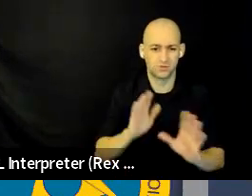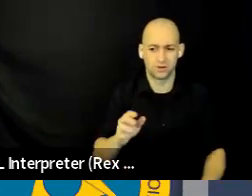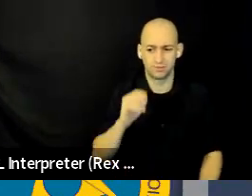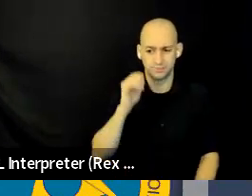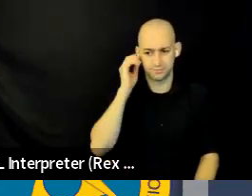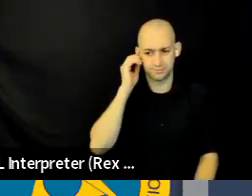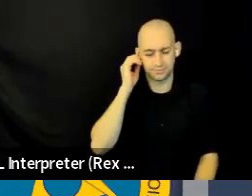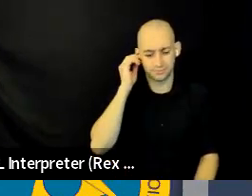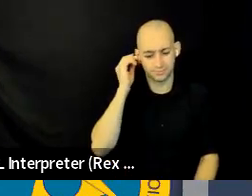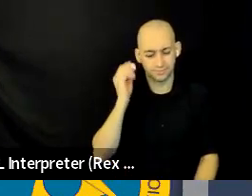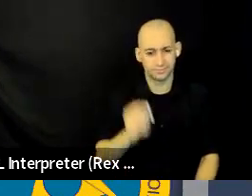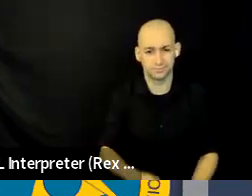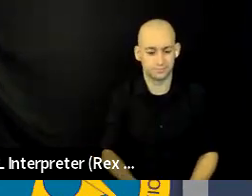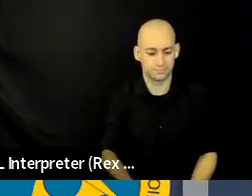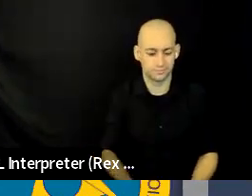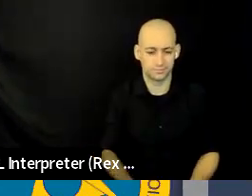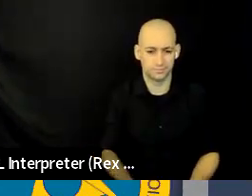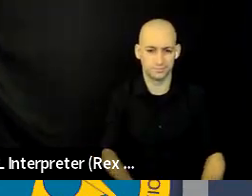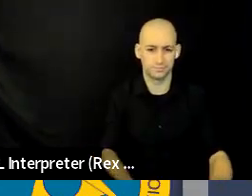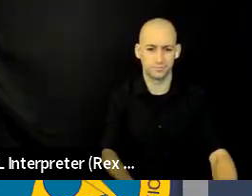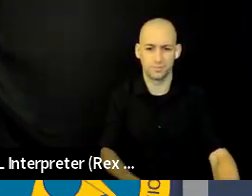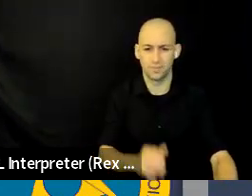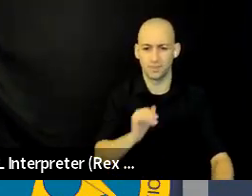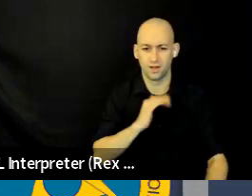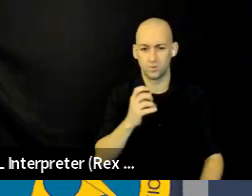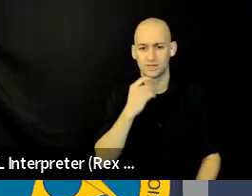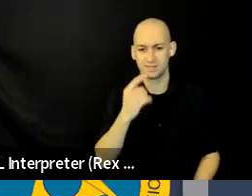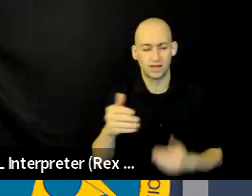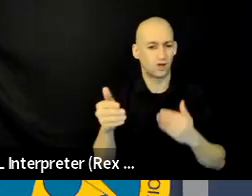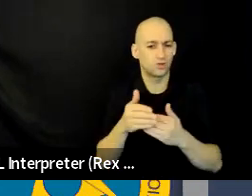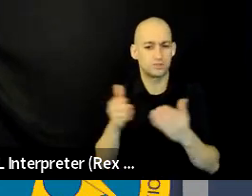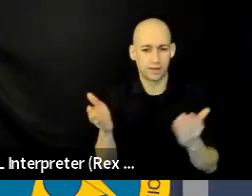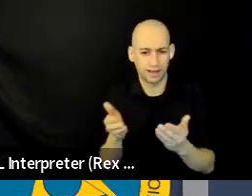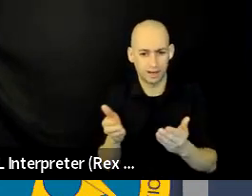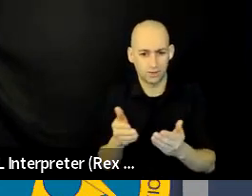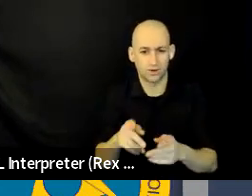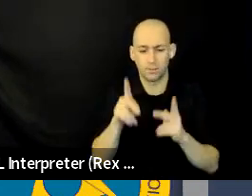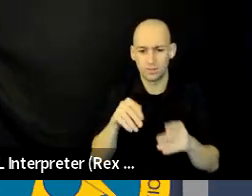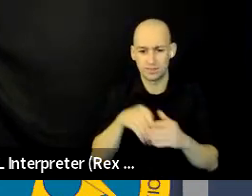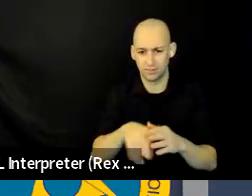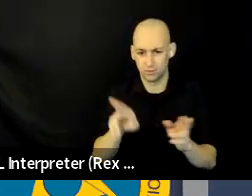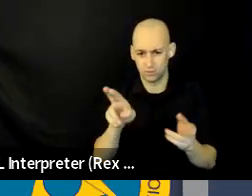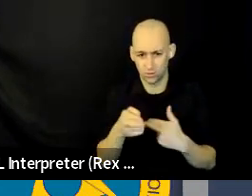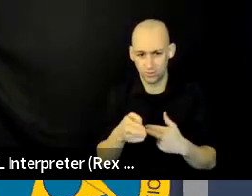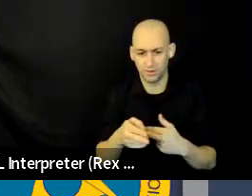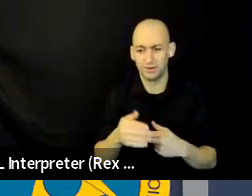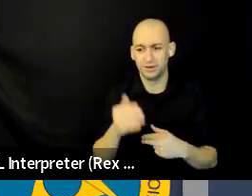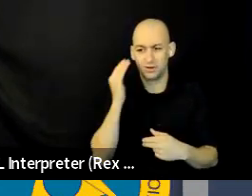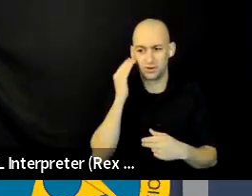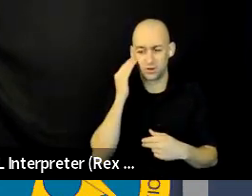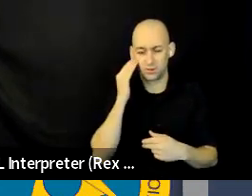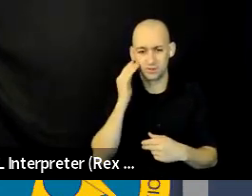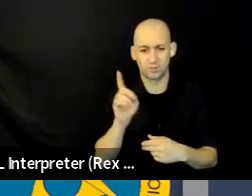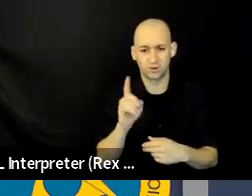I was just going to say, close by here, and probably somebody in the room knows which company it is, there's a manufacturing company that was just